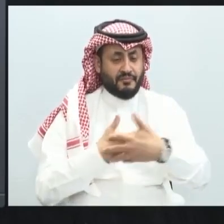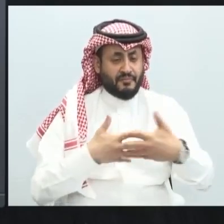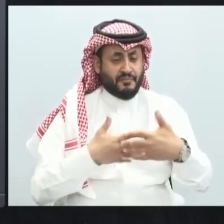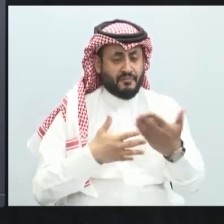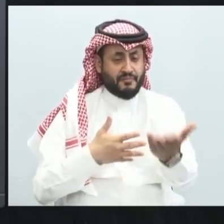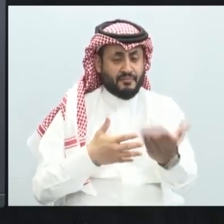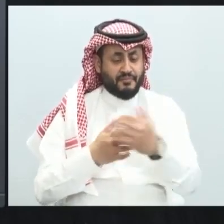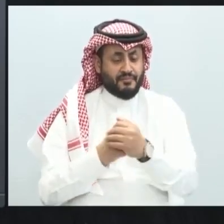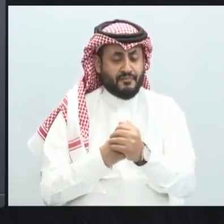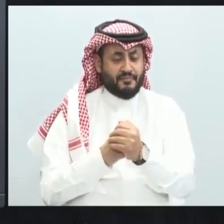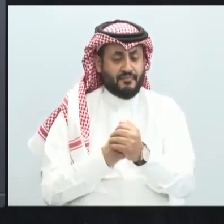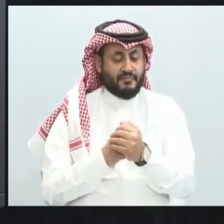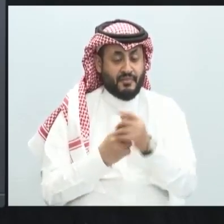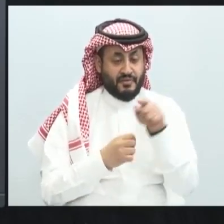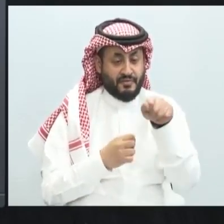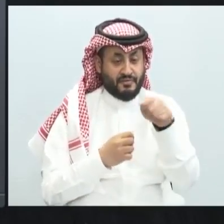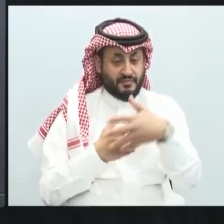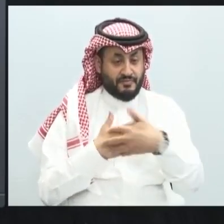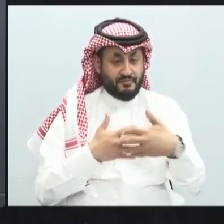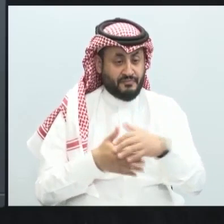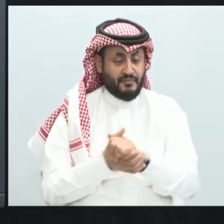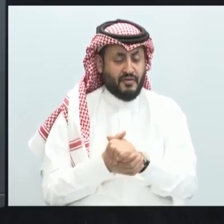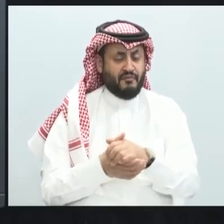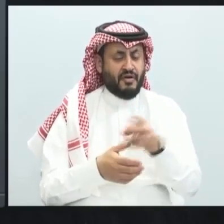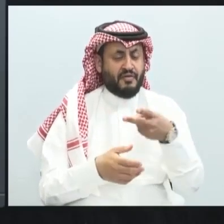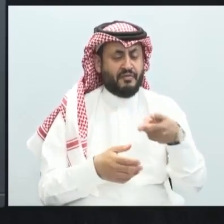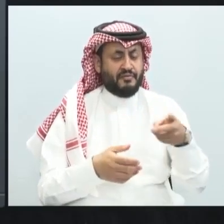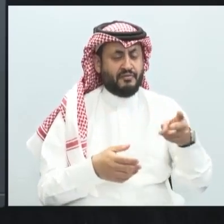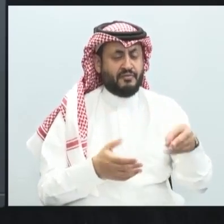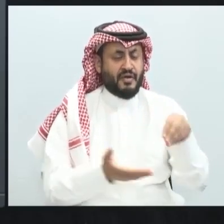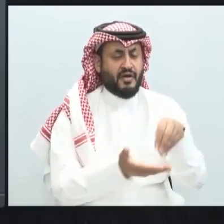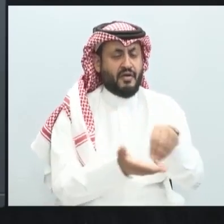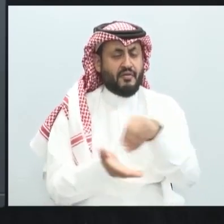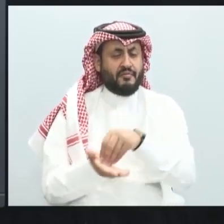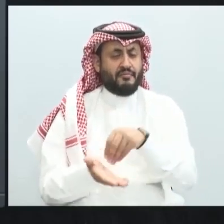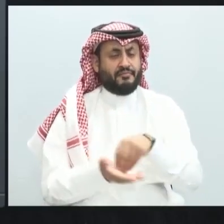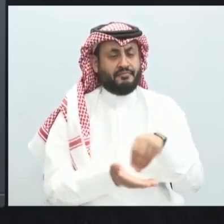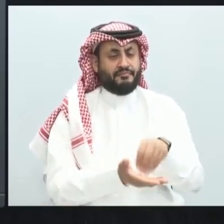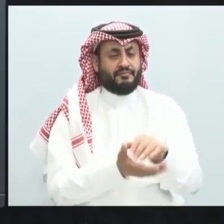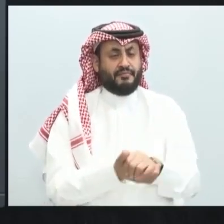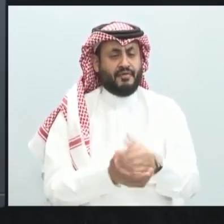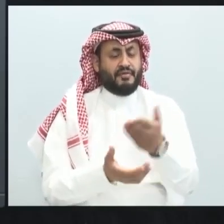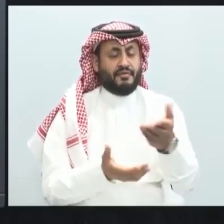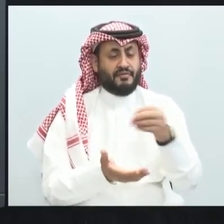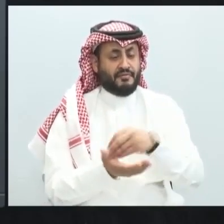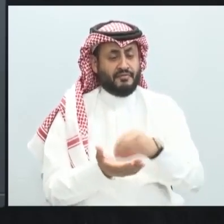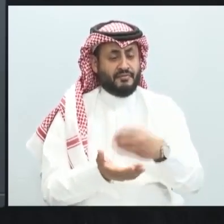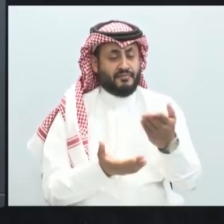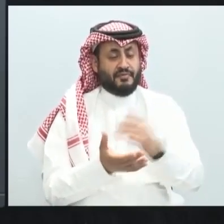table. So here in this table, we have different places. And these places